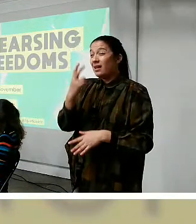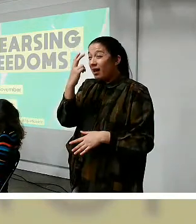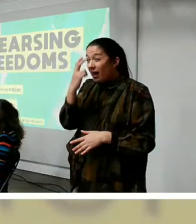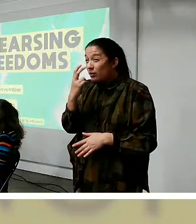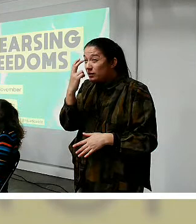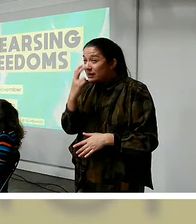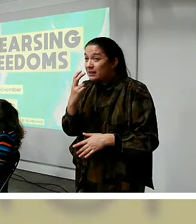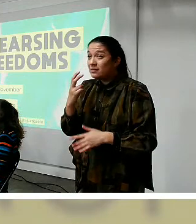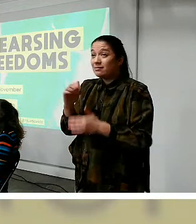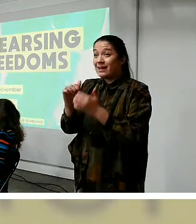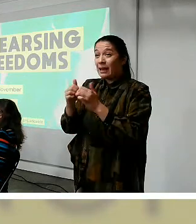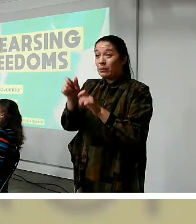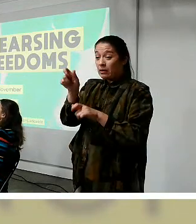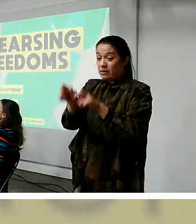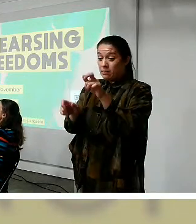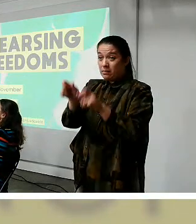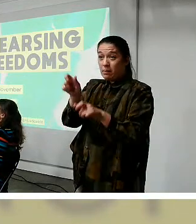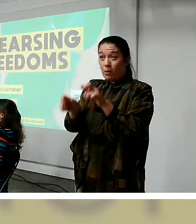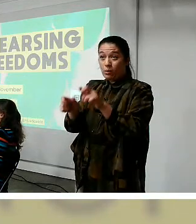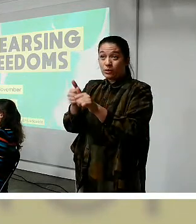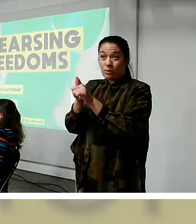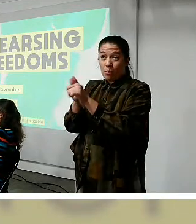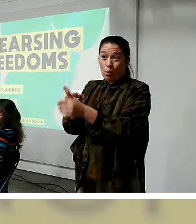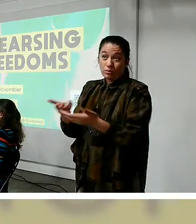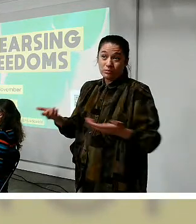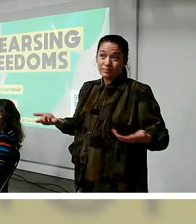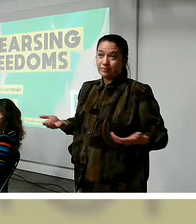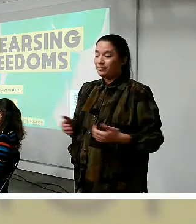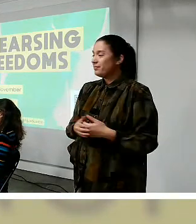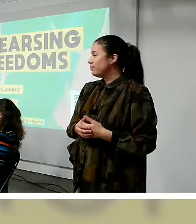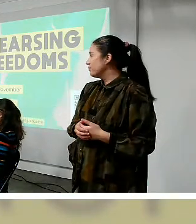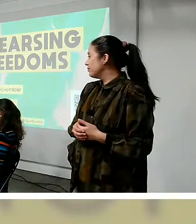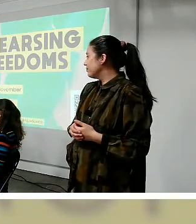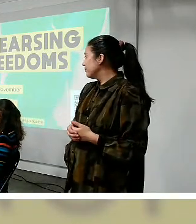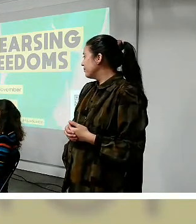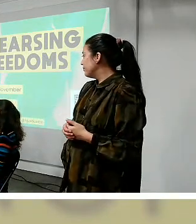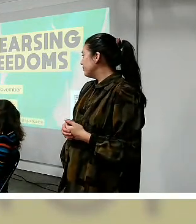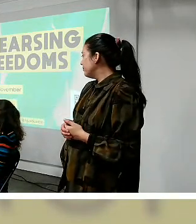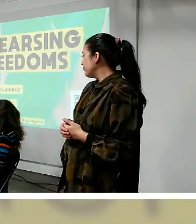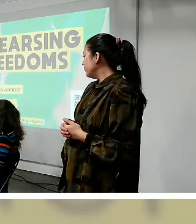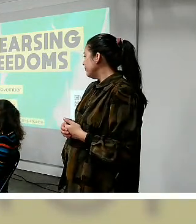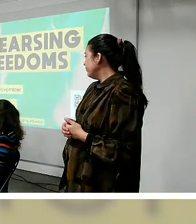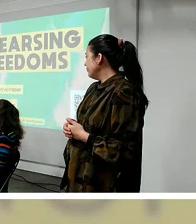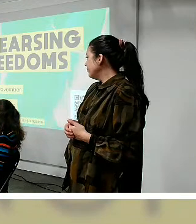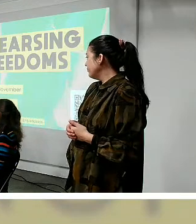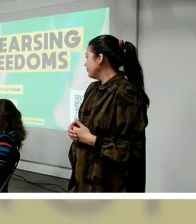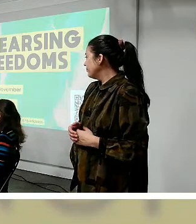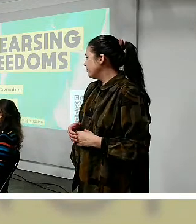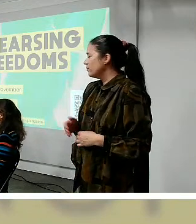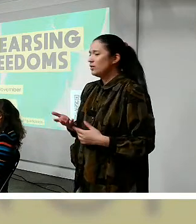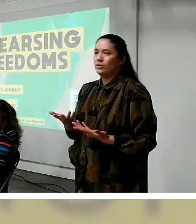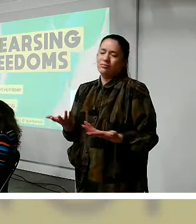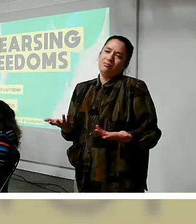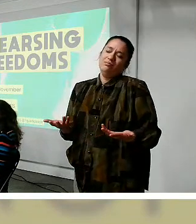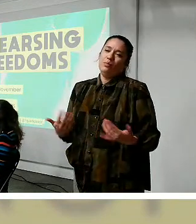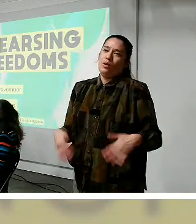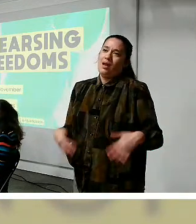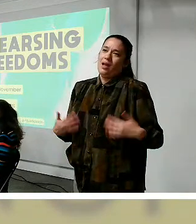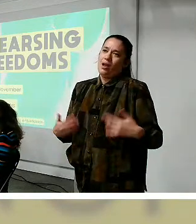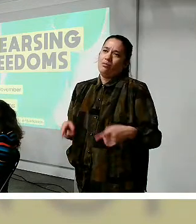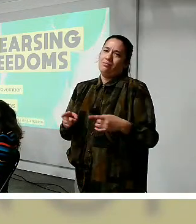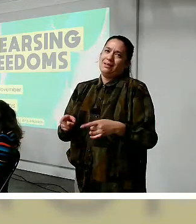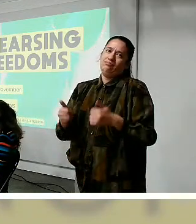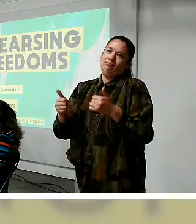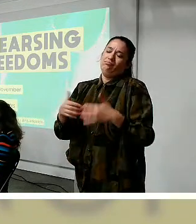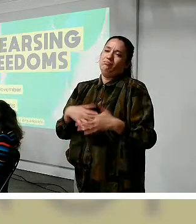I'm misremembering, but I certainly recall a period of time when people behaved like that. Until